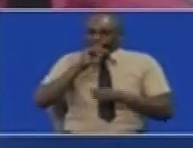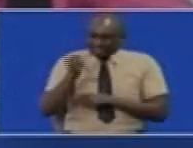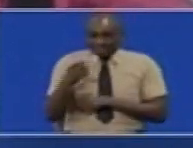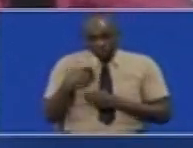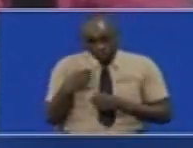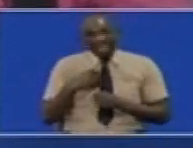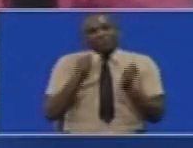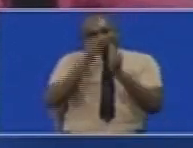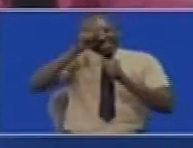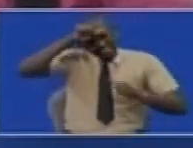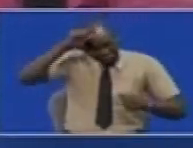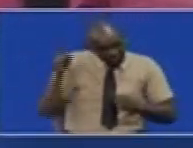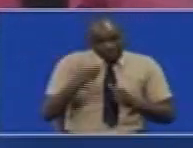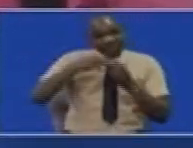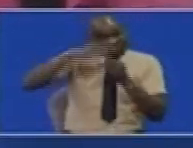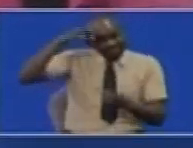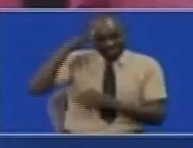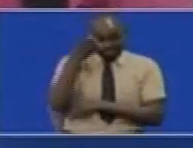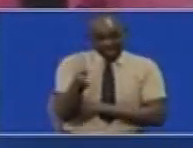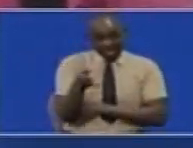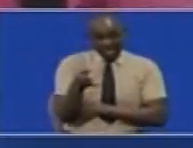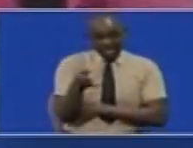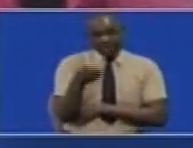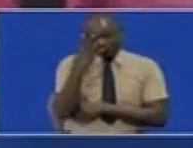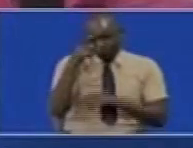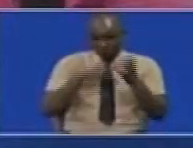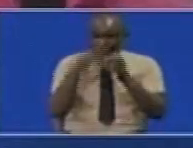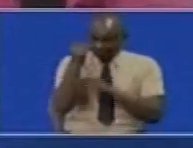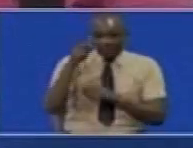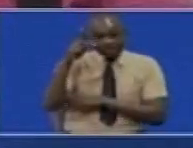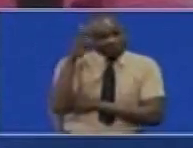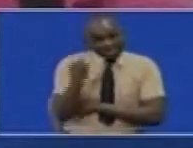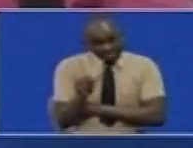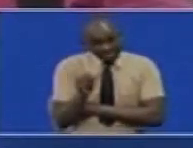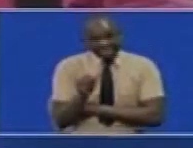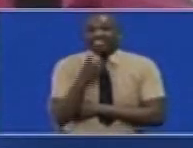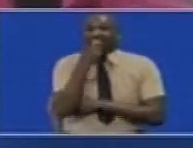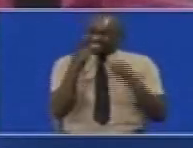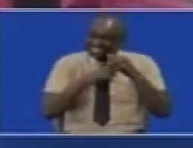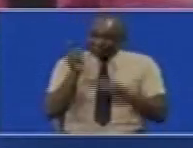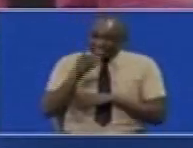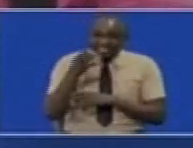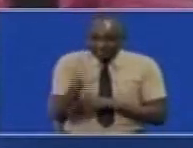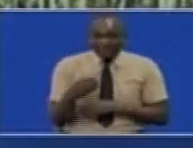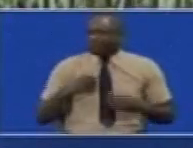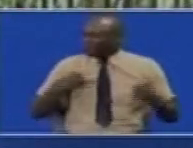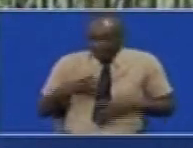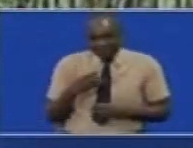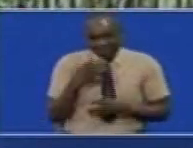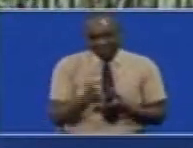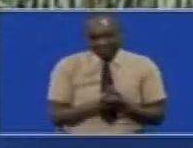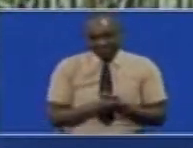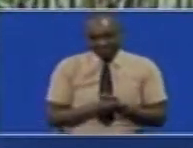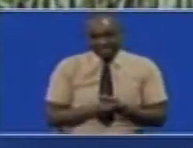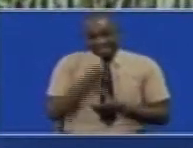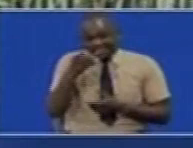distance of 15,000 feet, approximately 4.5 kilometers, 6 minutes of pure adrenaline rush. There's three types